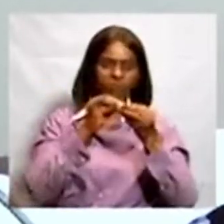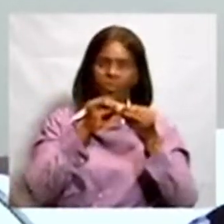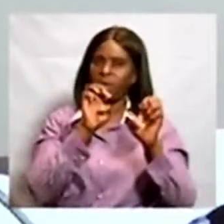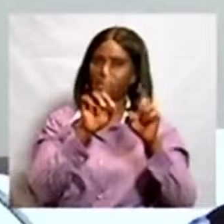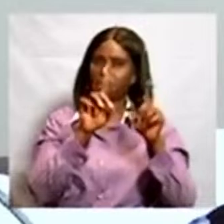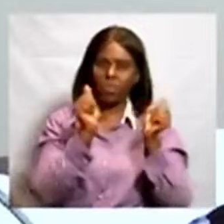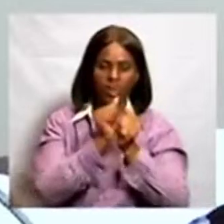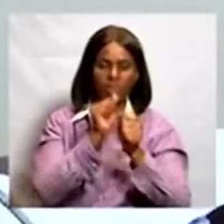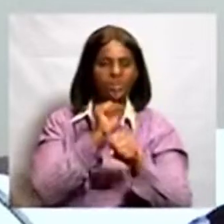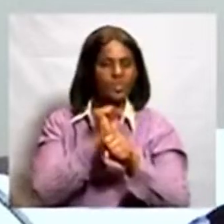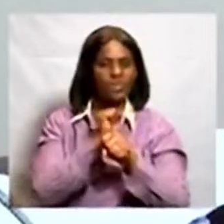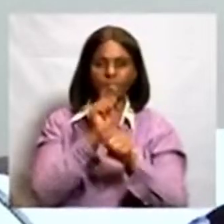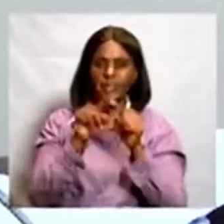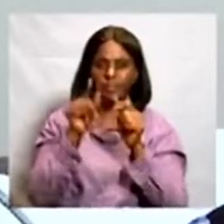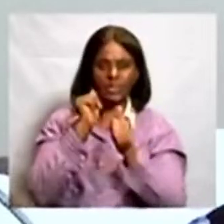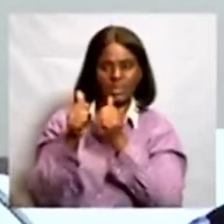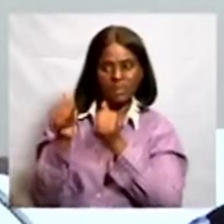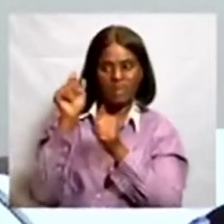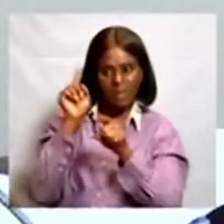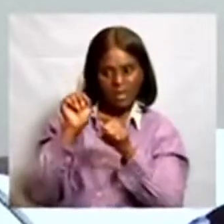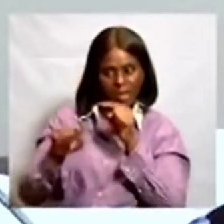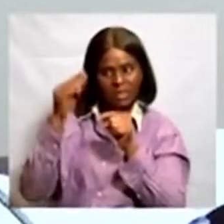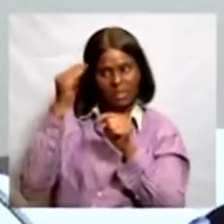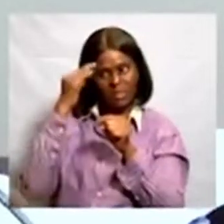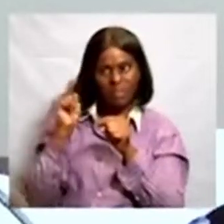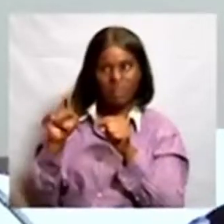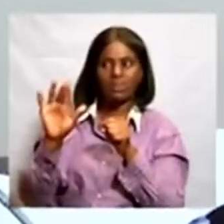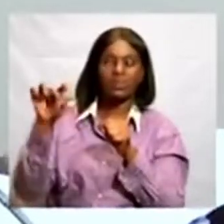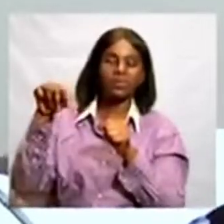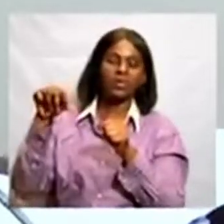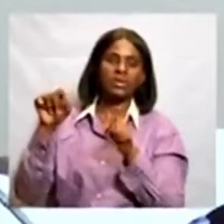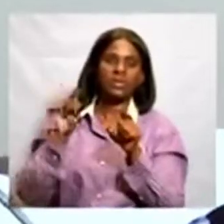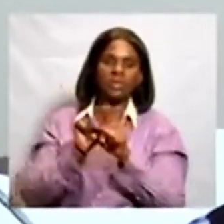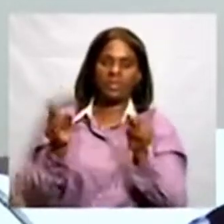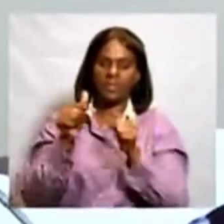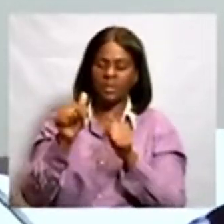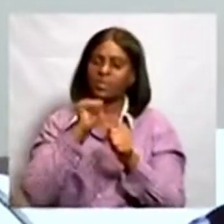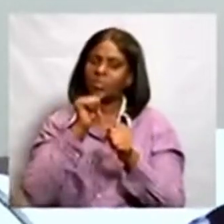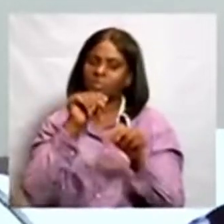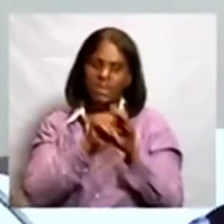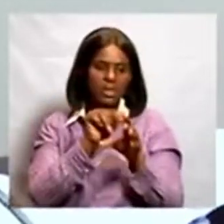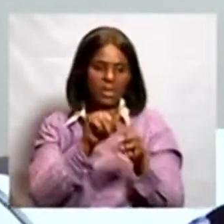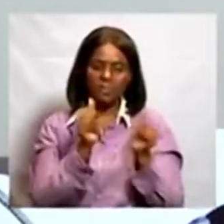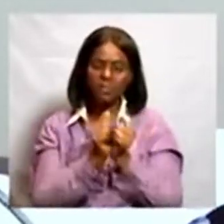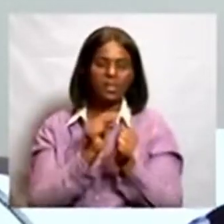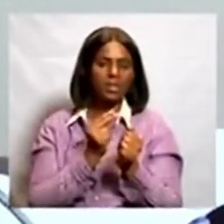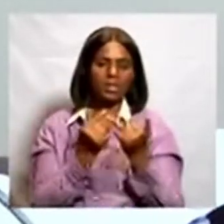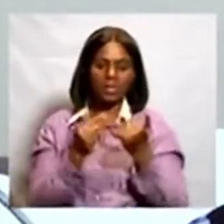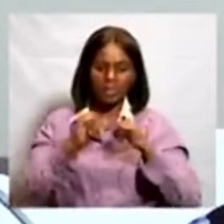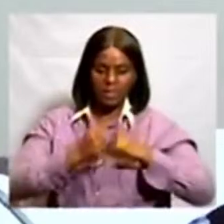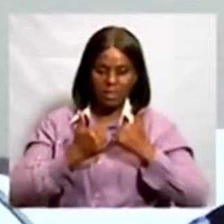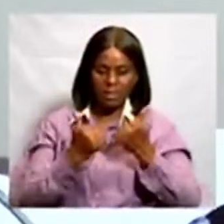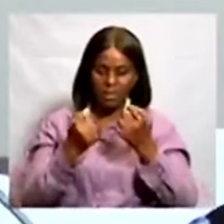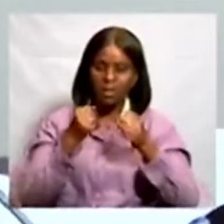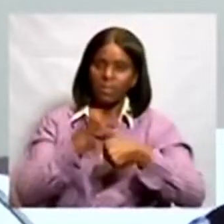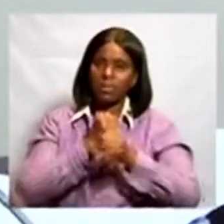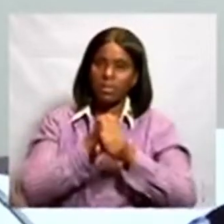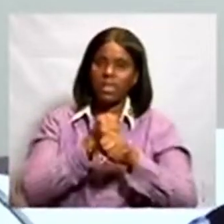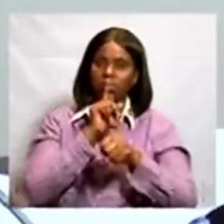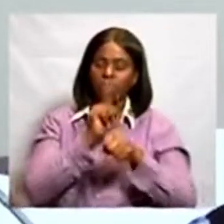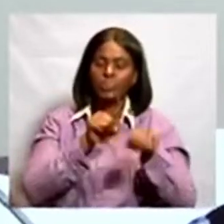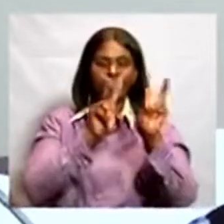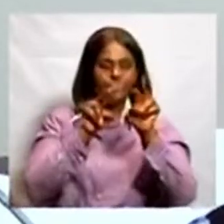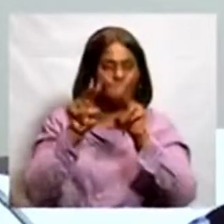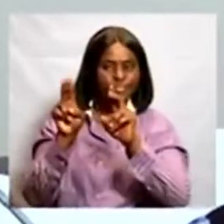education and employment because they can't recognize the qualifications as long as they are not sitting with us. So we want to create an